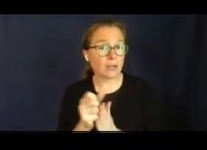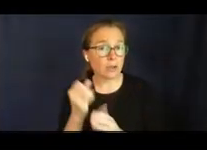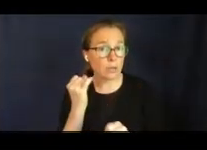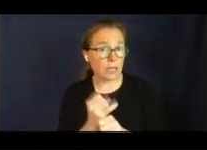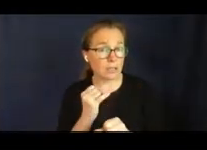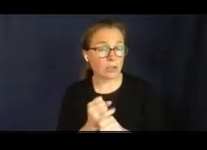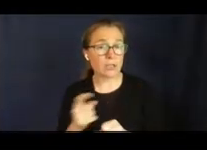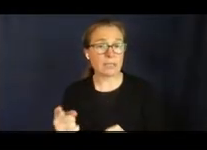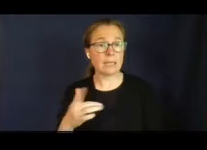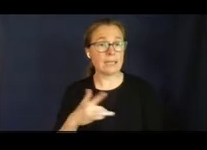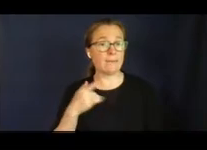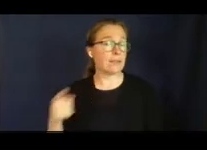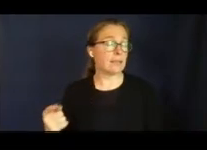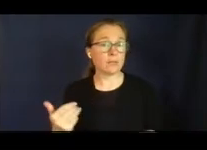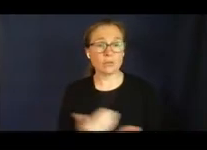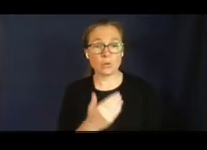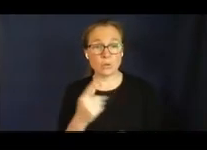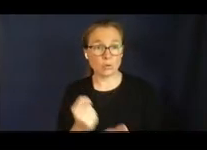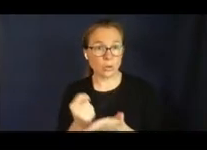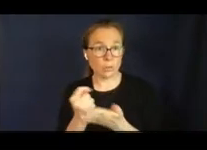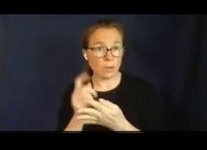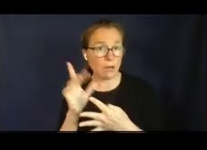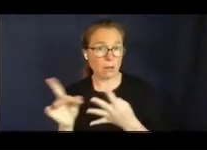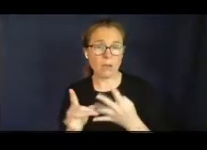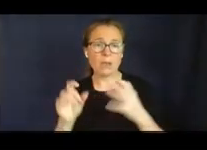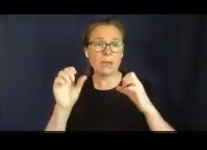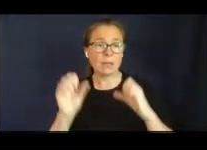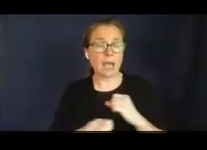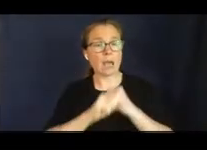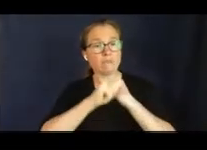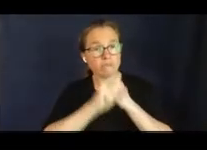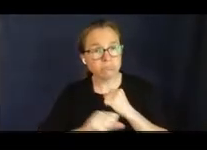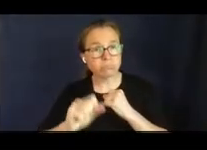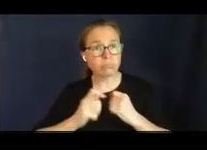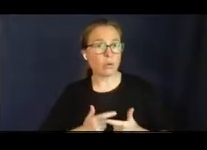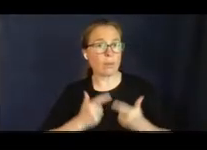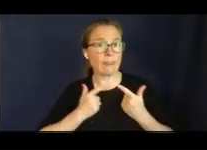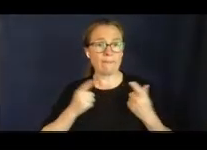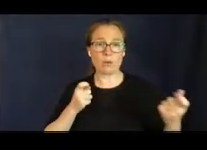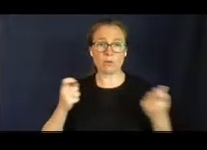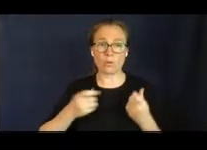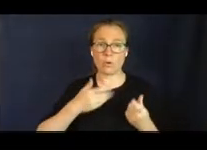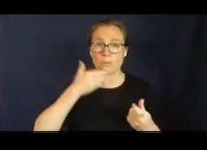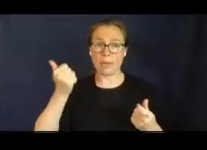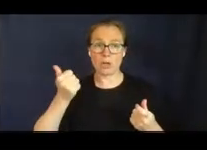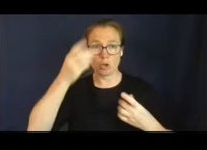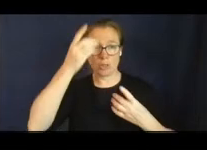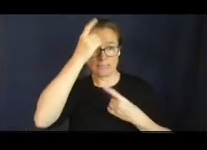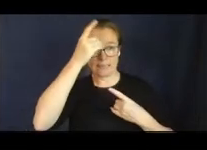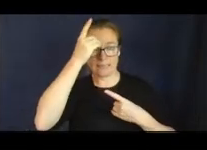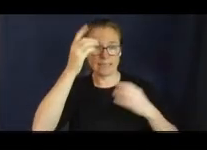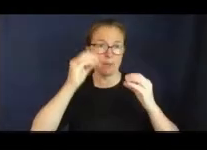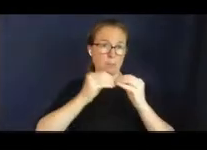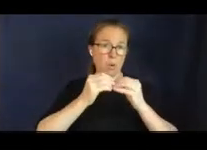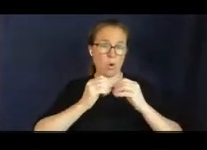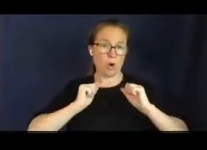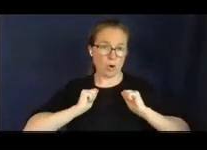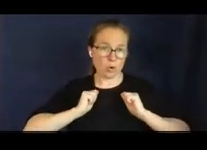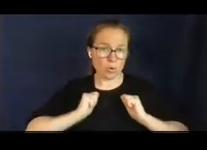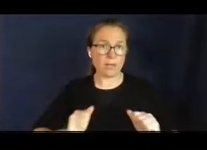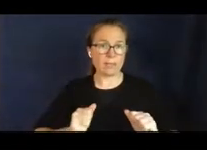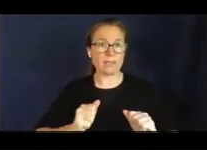novel treatment option can extend life and control disease in the most aggressive and deadly types of prostate